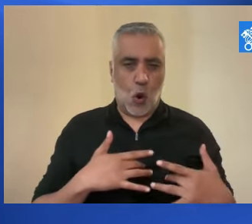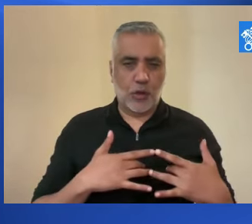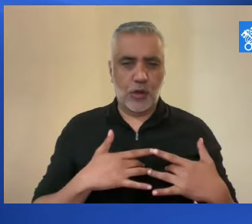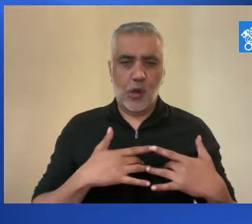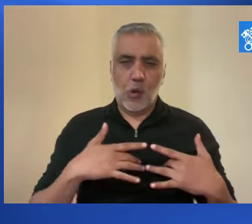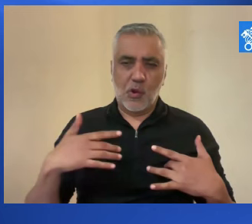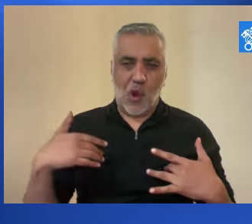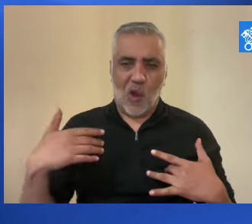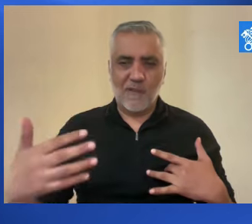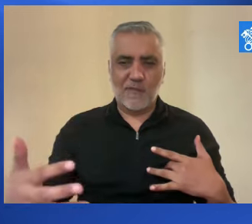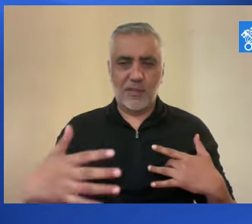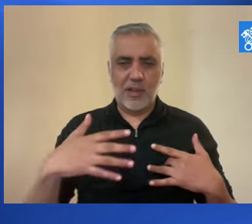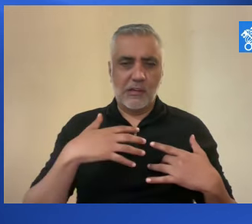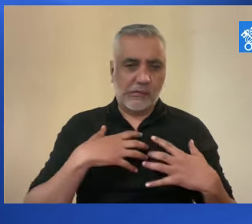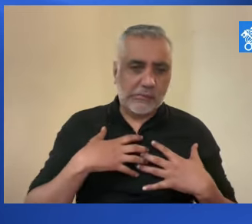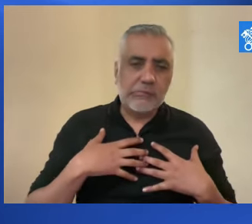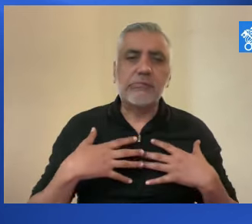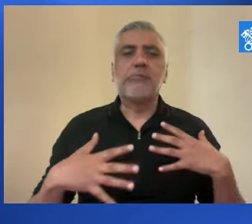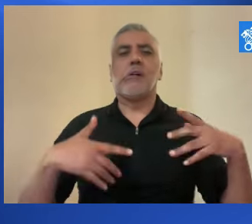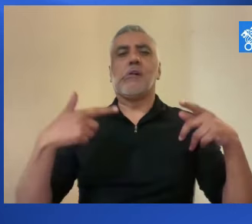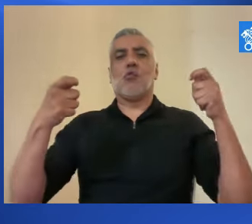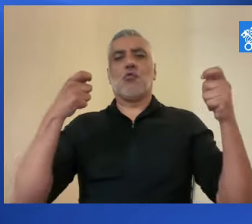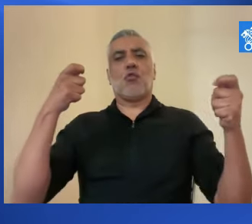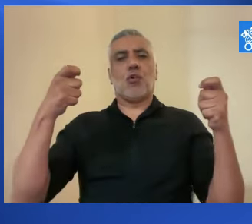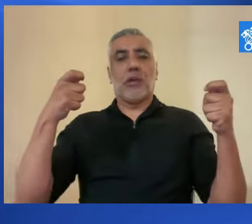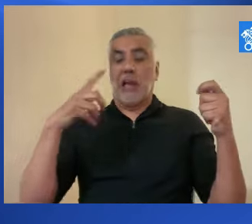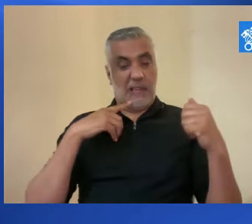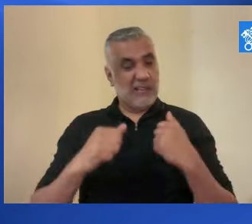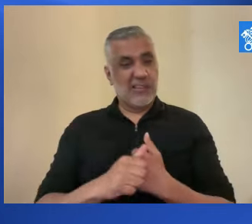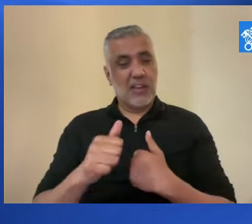so dangerous. And this does us a lot of damage.